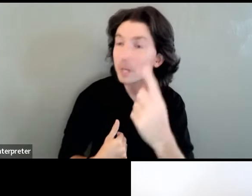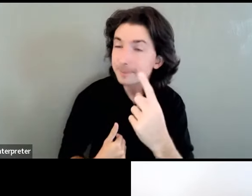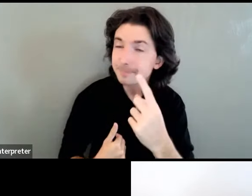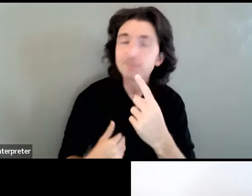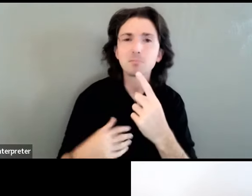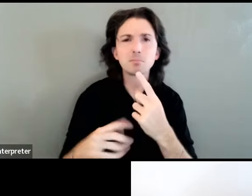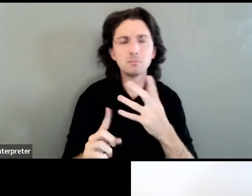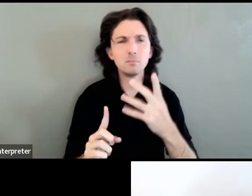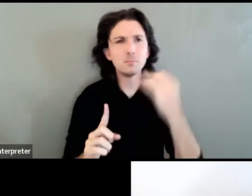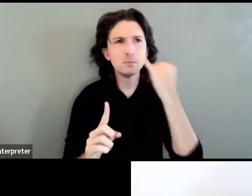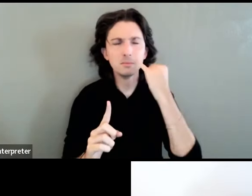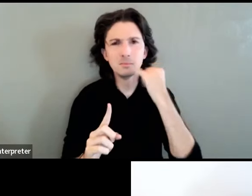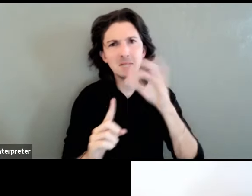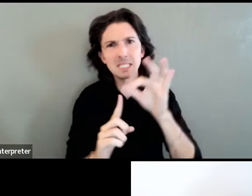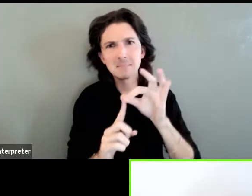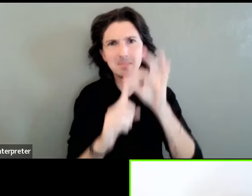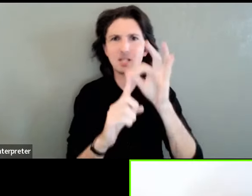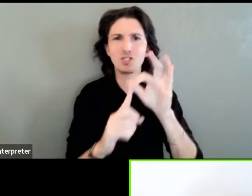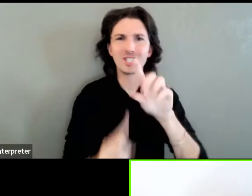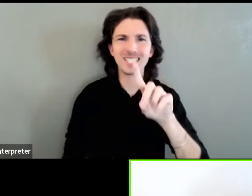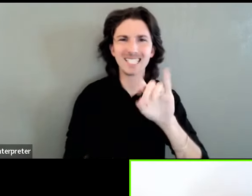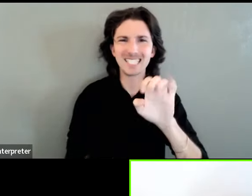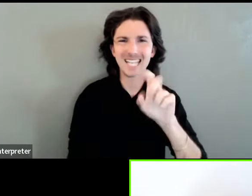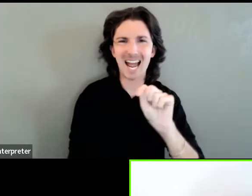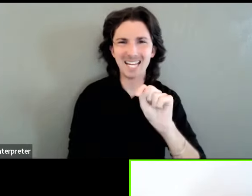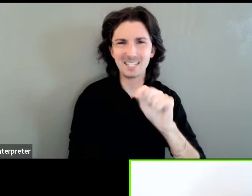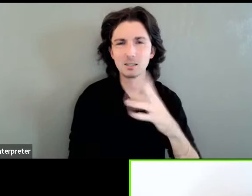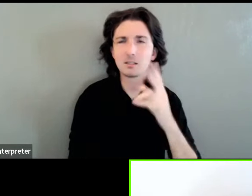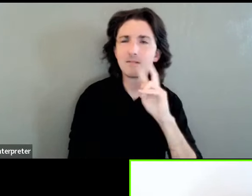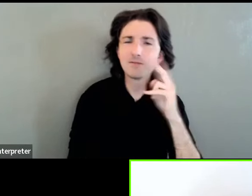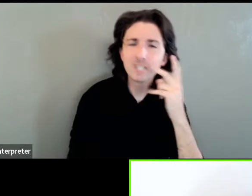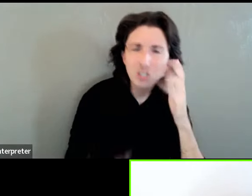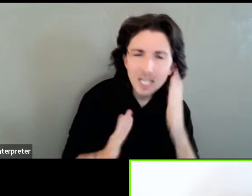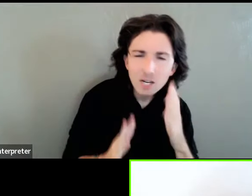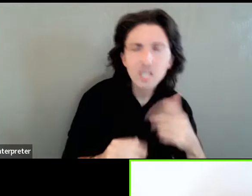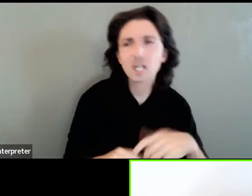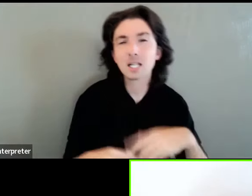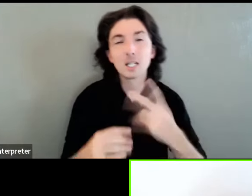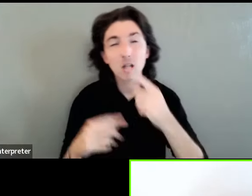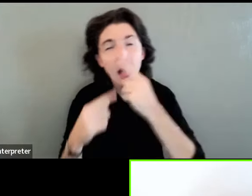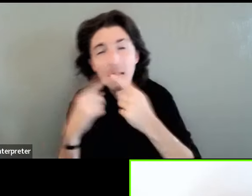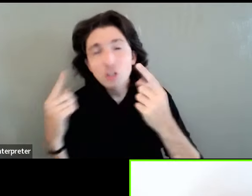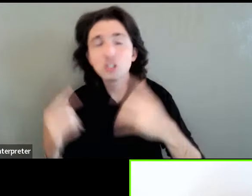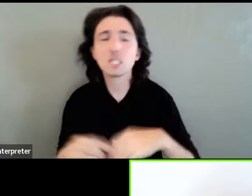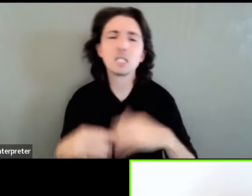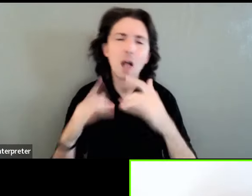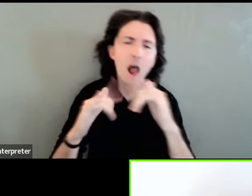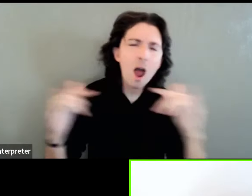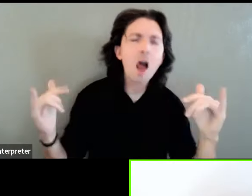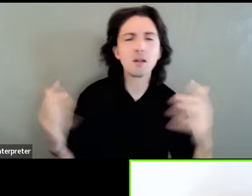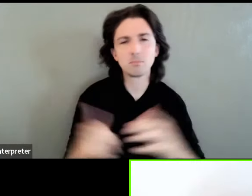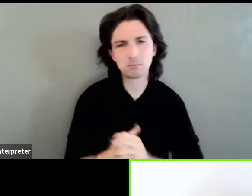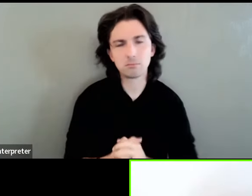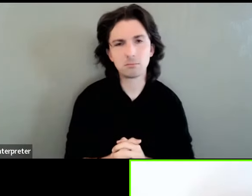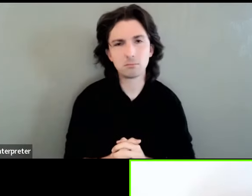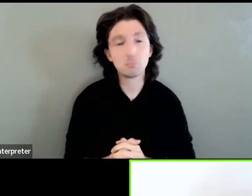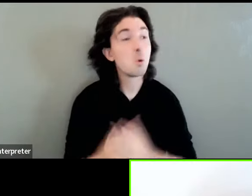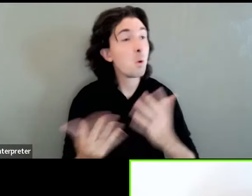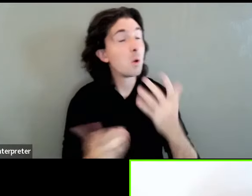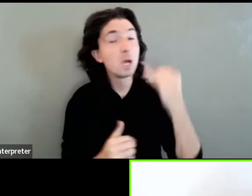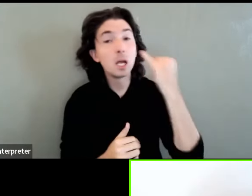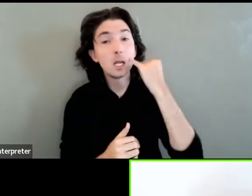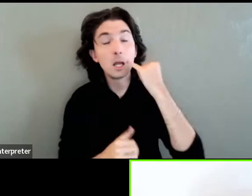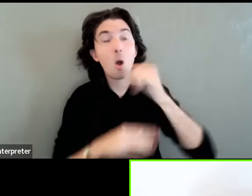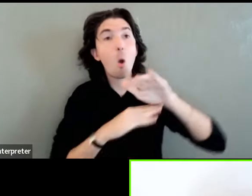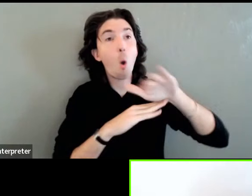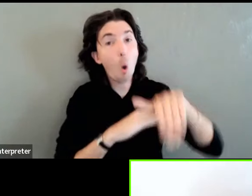special dietary needs? Yes, that's a great question. So again, for principal performers, unless you're on an overnight location, the meal is really